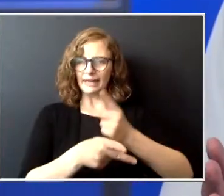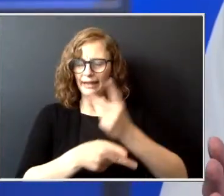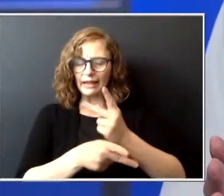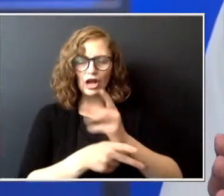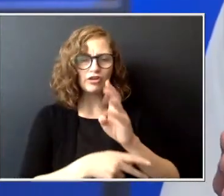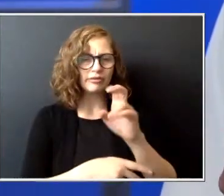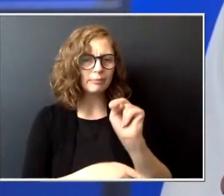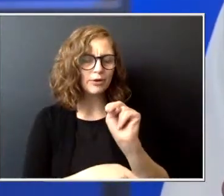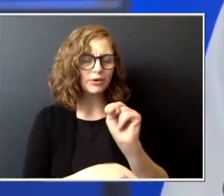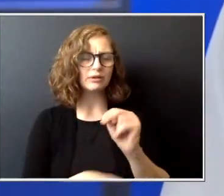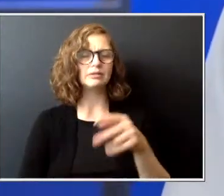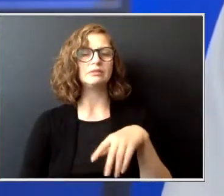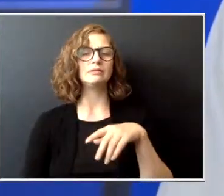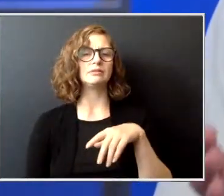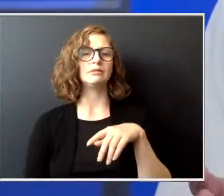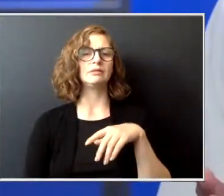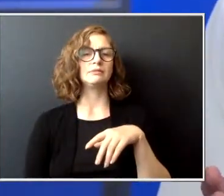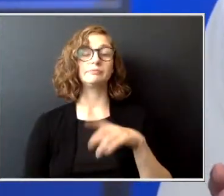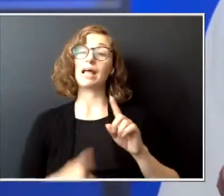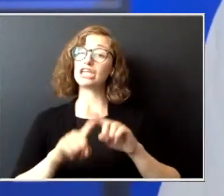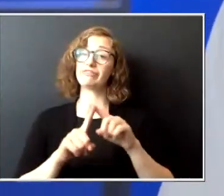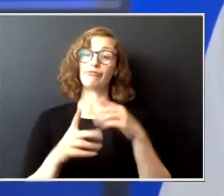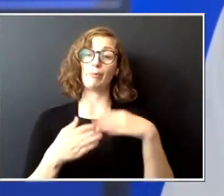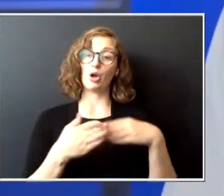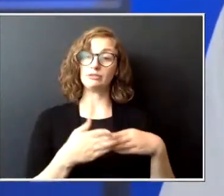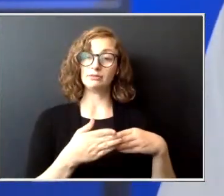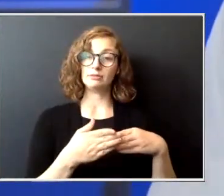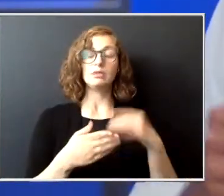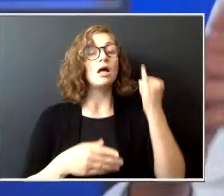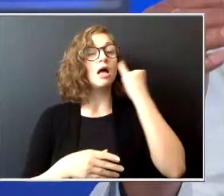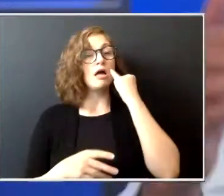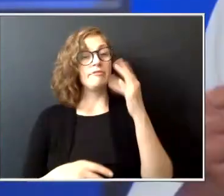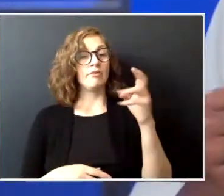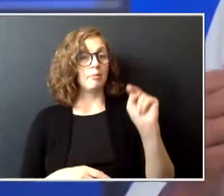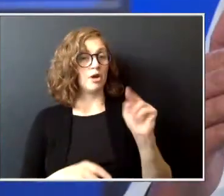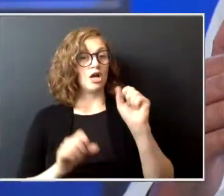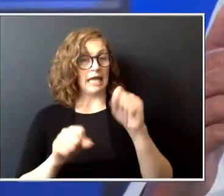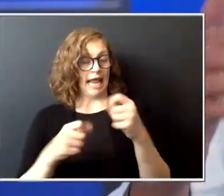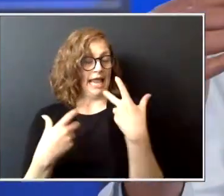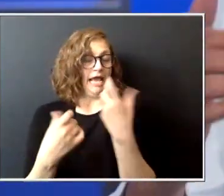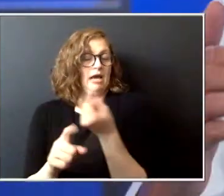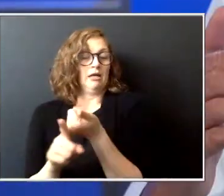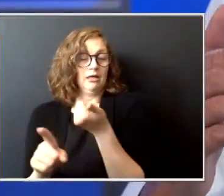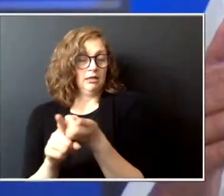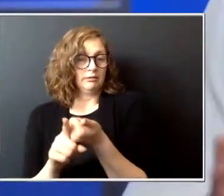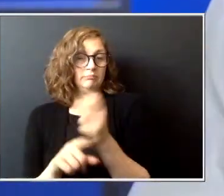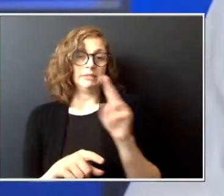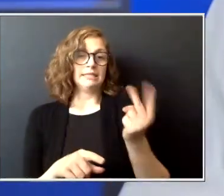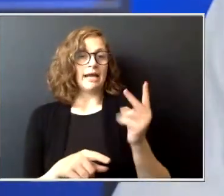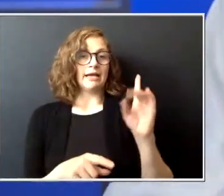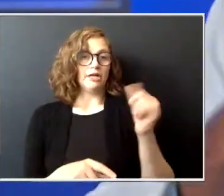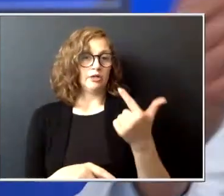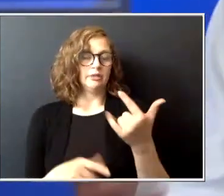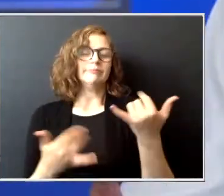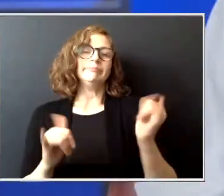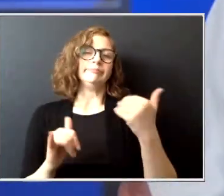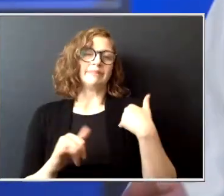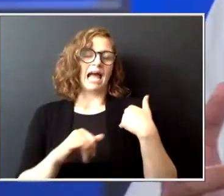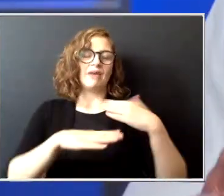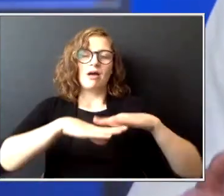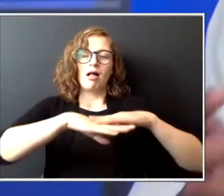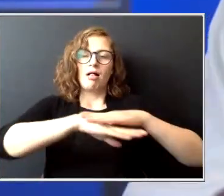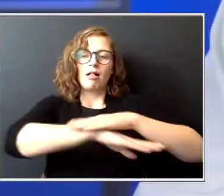are able to heal themselves, second-degree burns. They still have a layer of dead tissue that has to